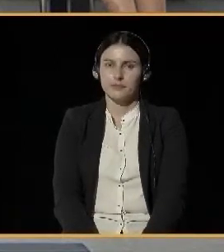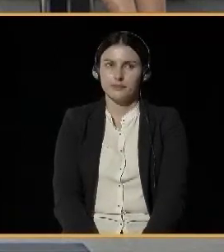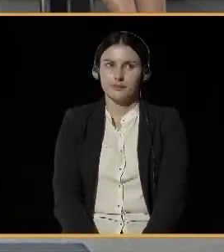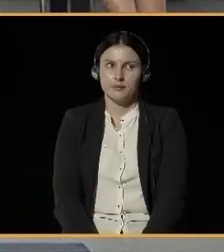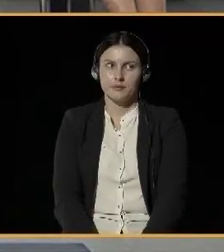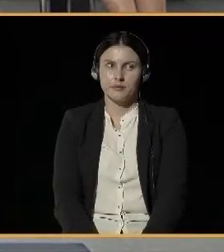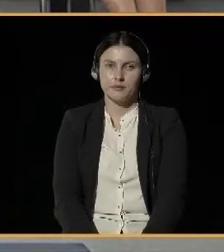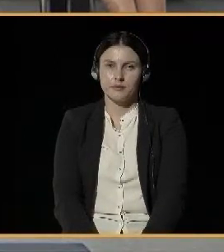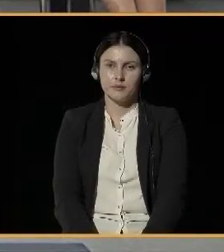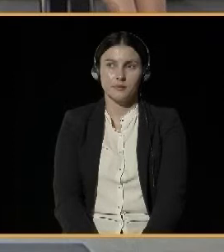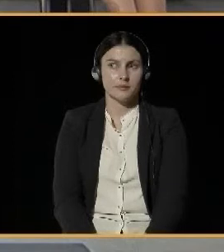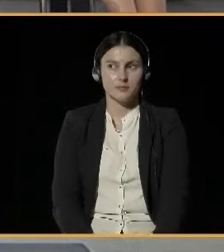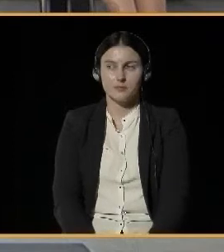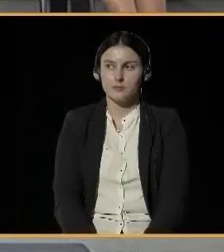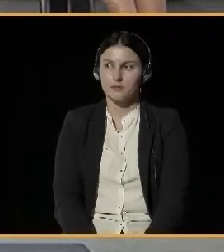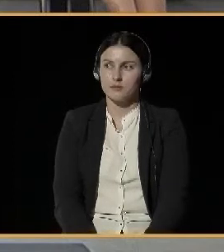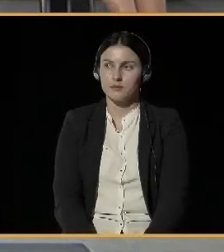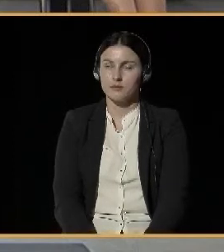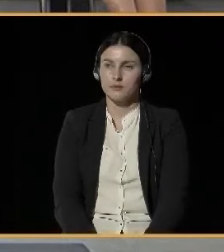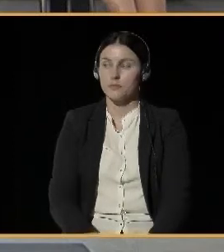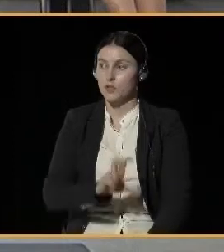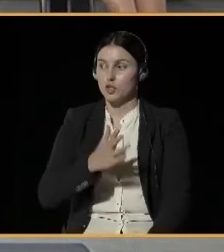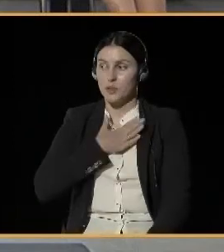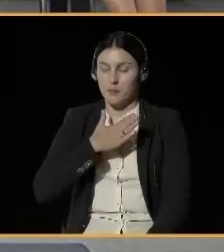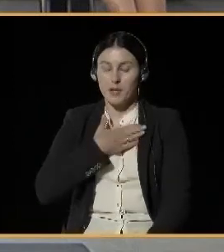Do we have any question from internet?